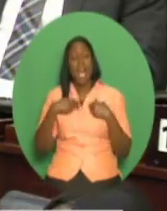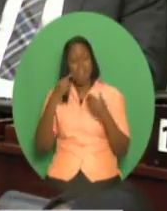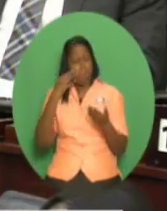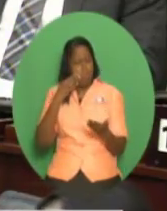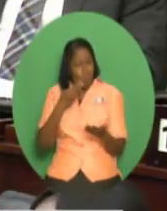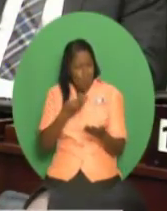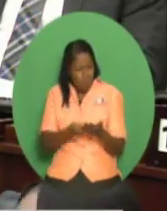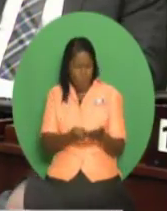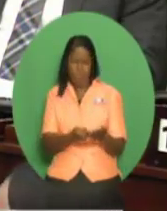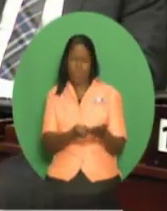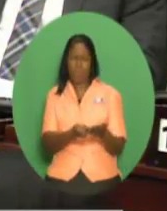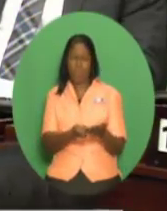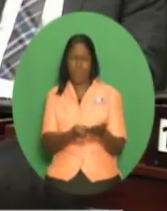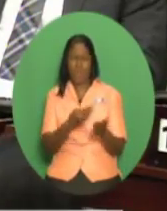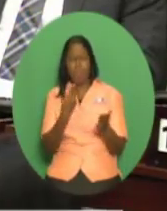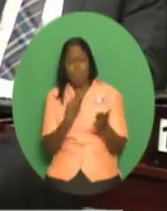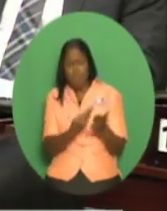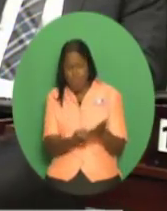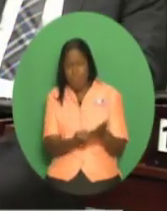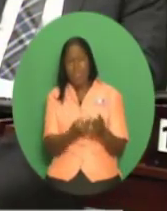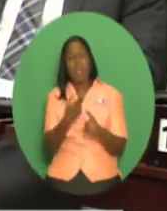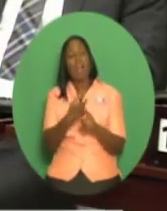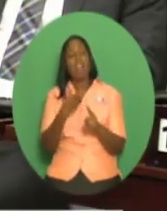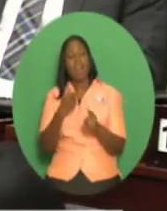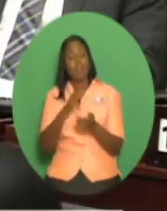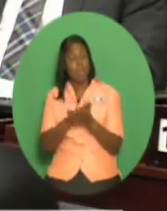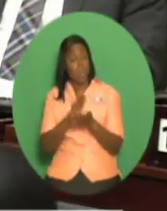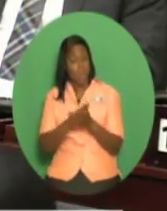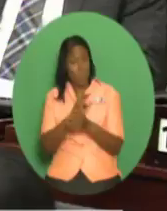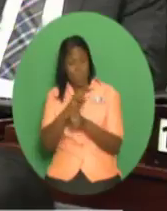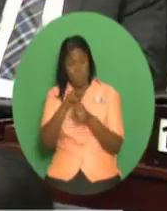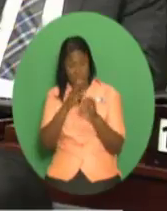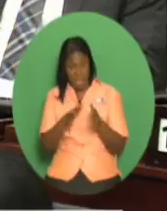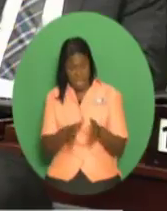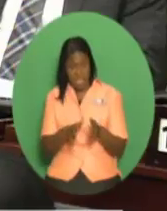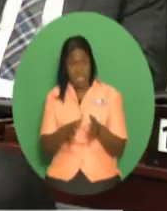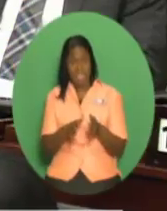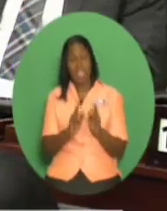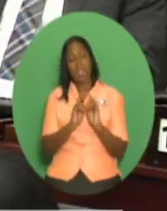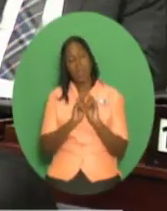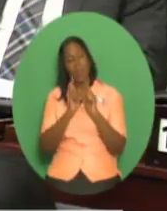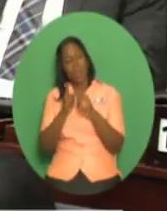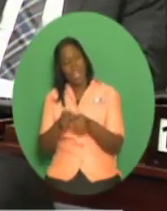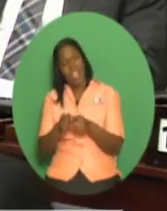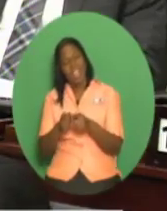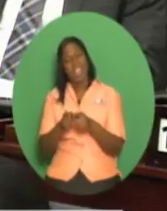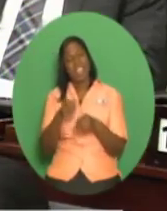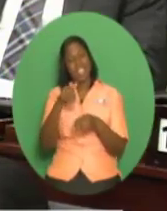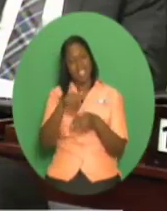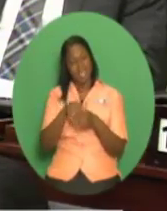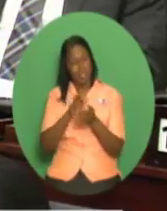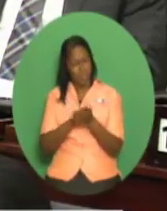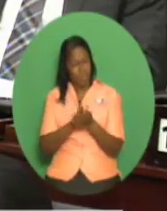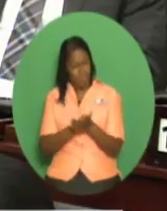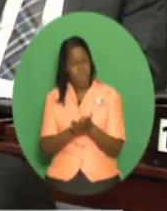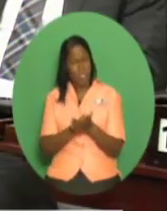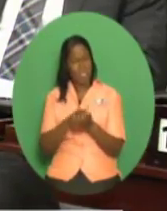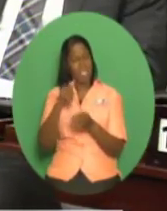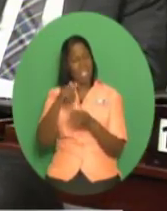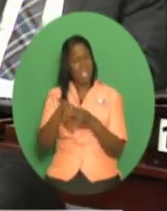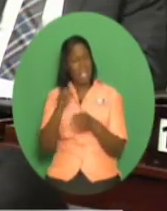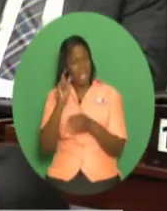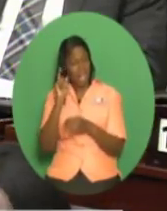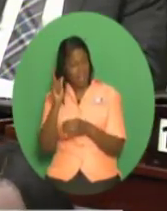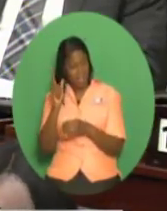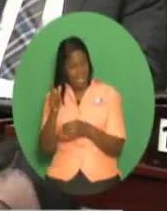school supervisors. Our school supervisors, who have responsibility for schools in the Laventil MOVA